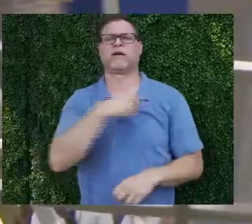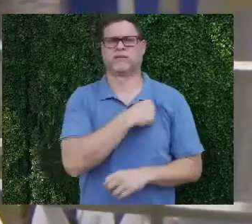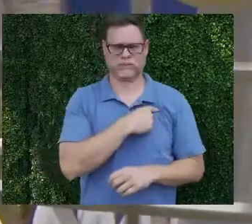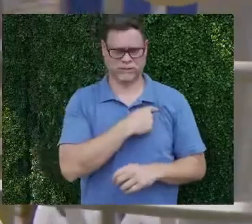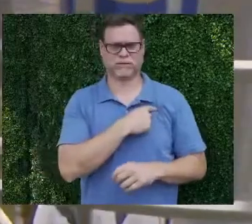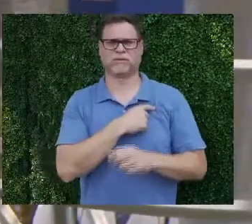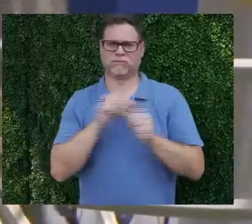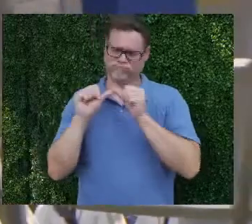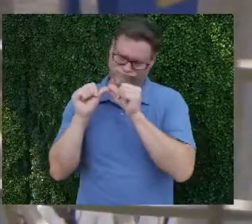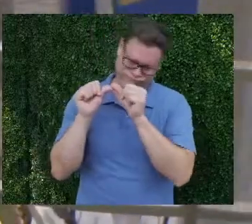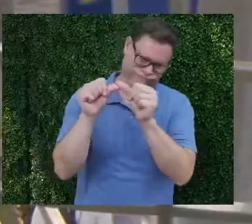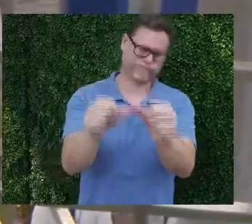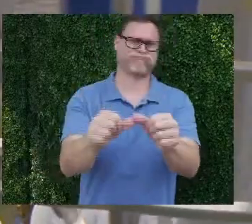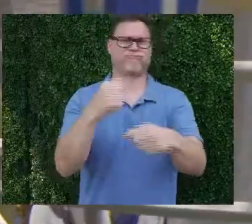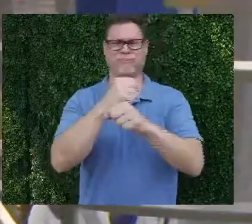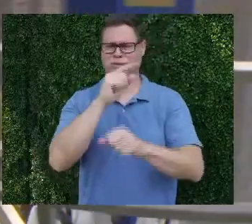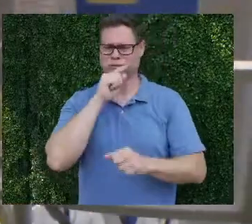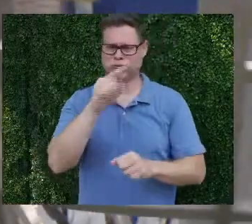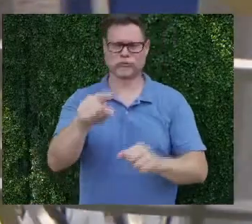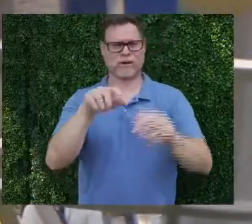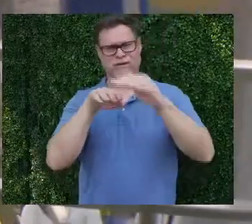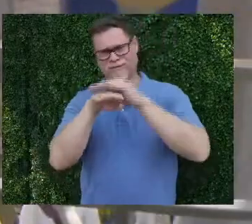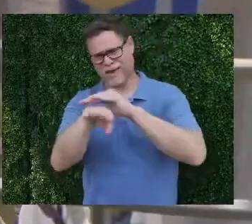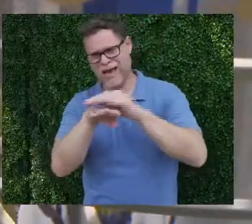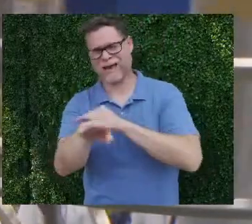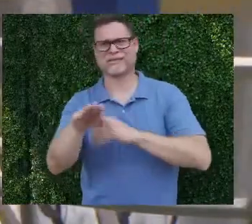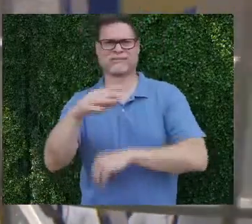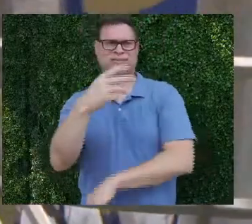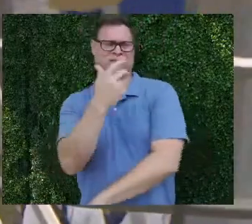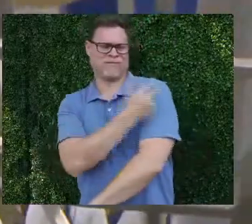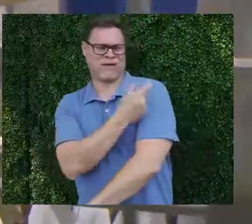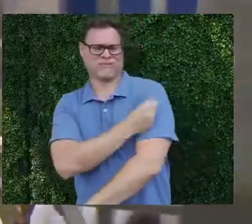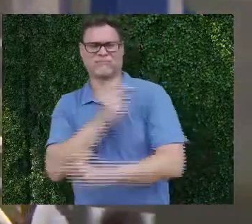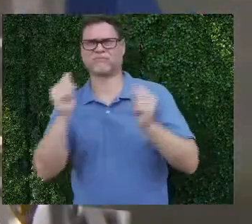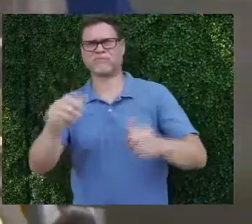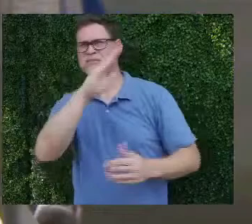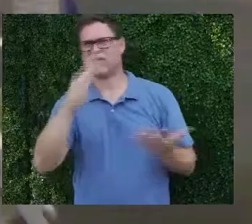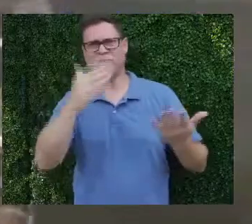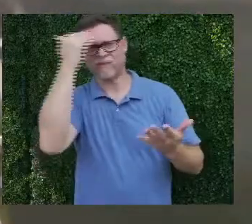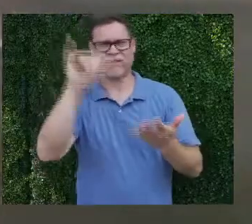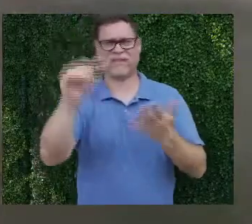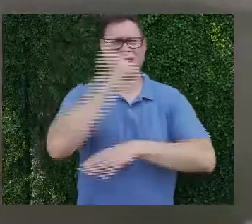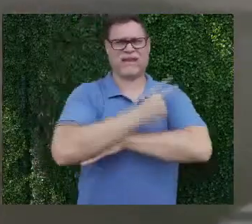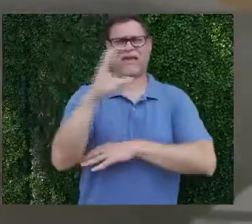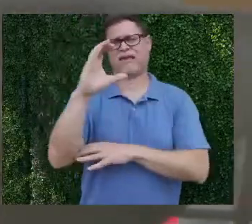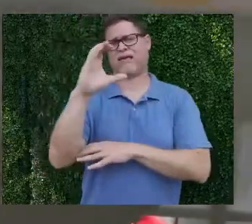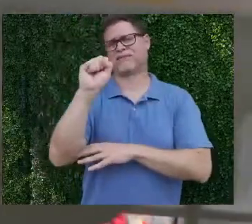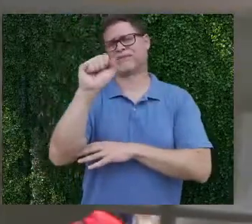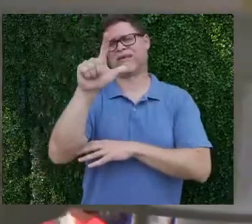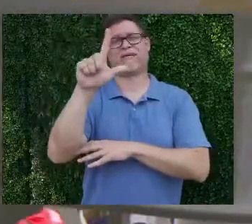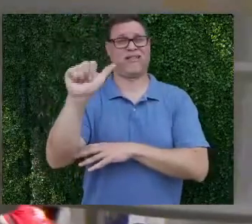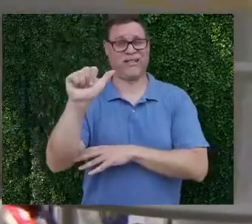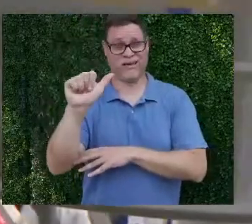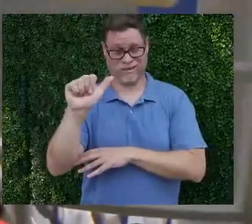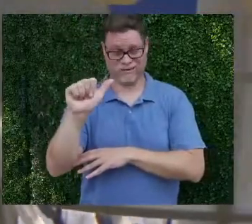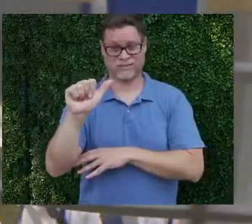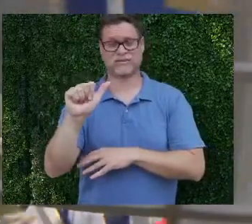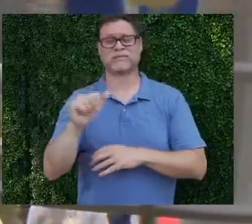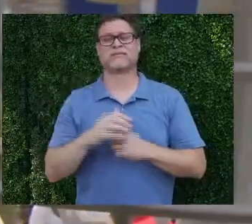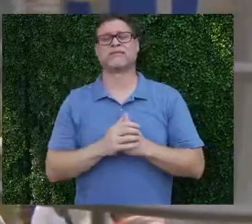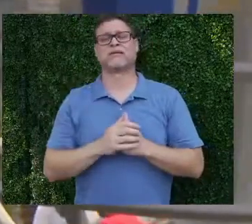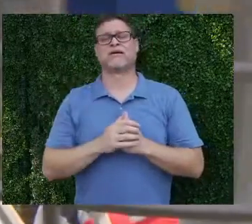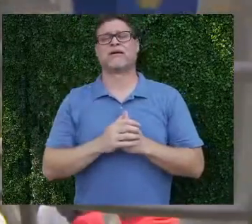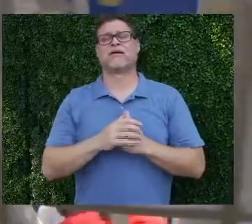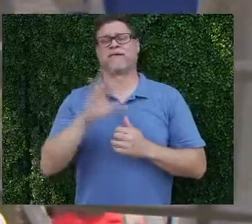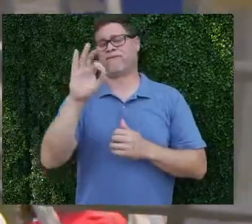tirelessly on making sure that we had access to the vaccines right away. I'll never forget that day we were at Cal State LA. And along came